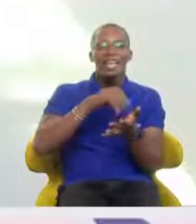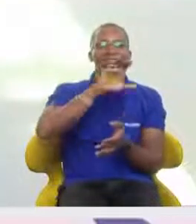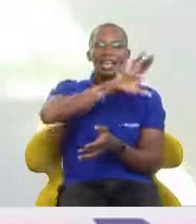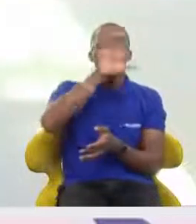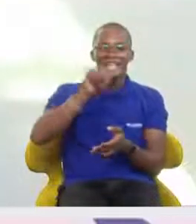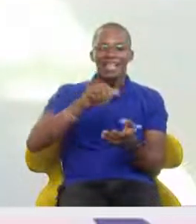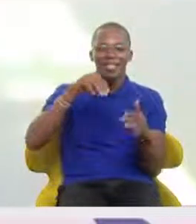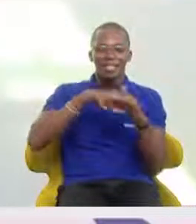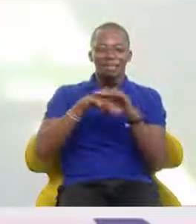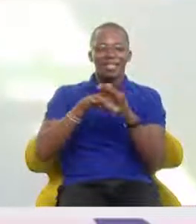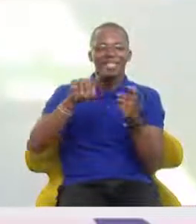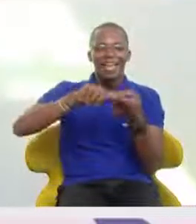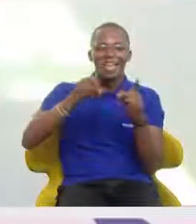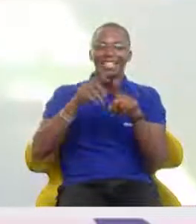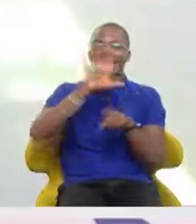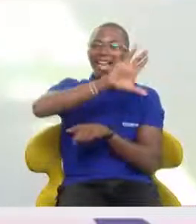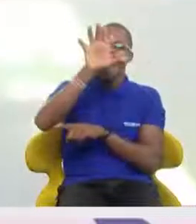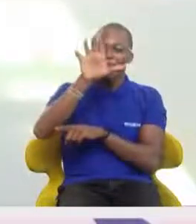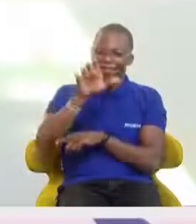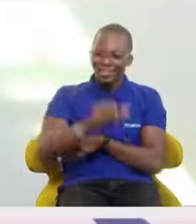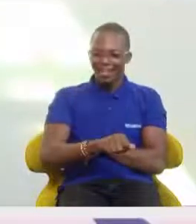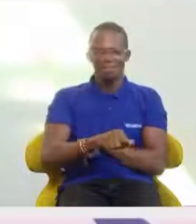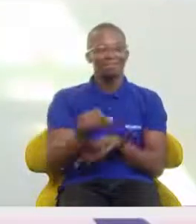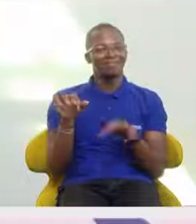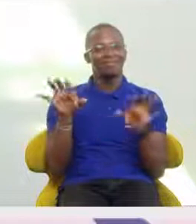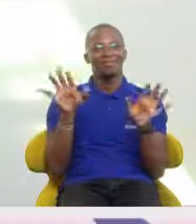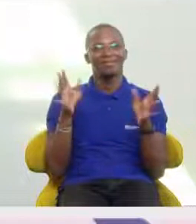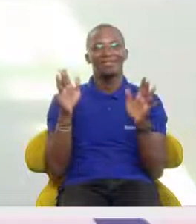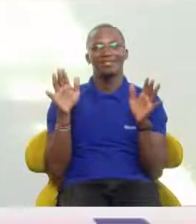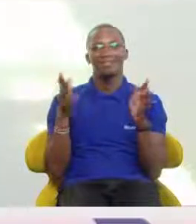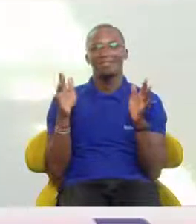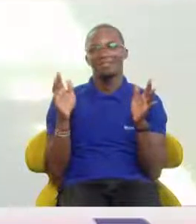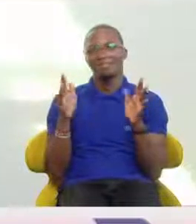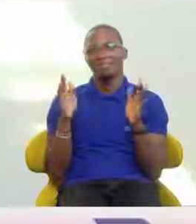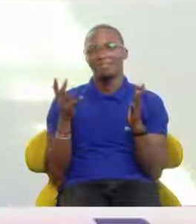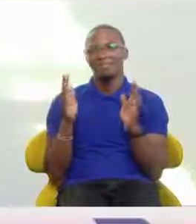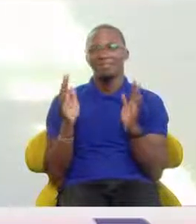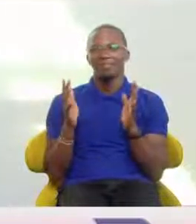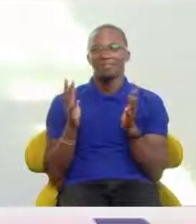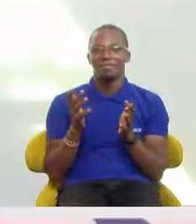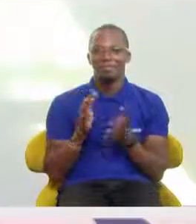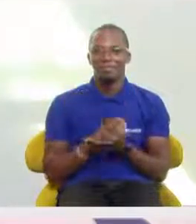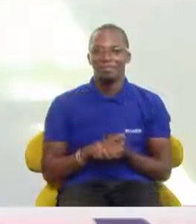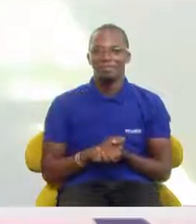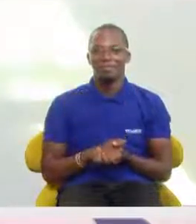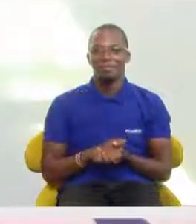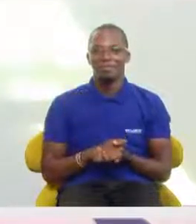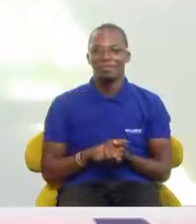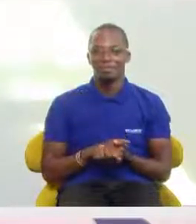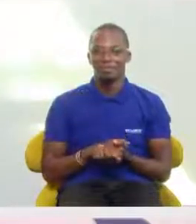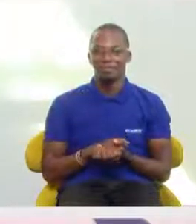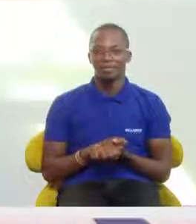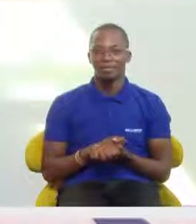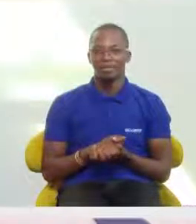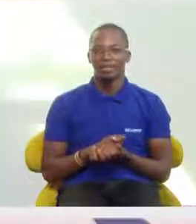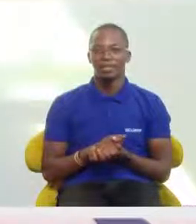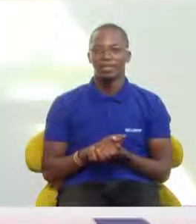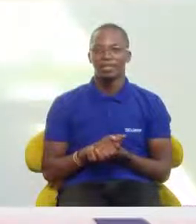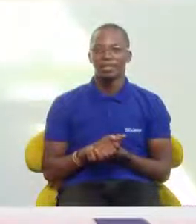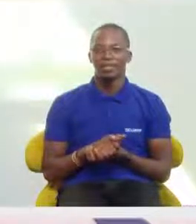happened virtually, to bring together the accessibility conversation to Africa. The response was tremendous,